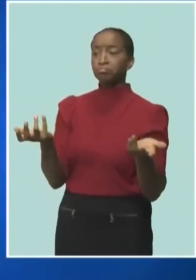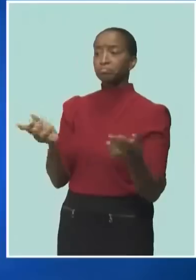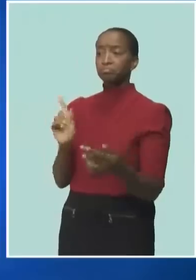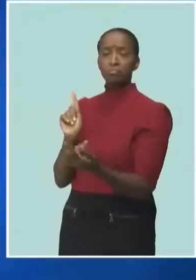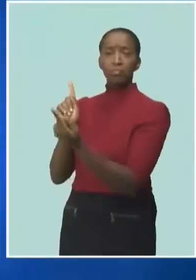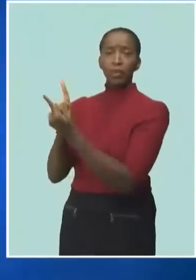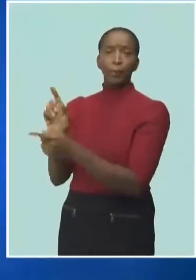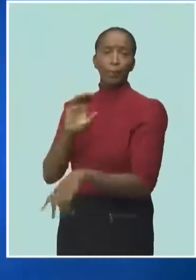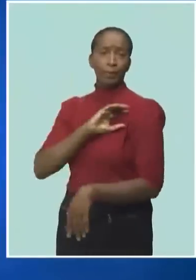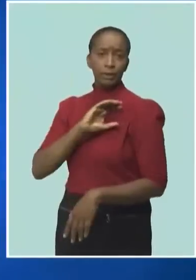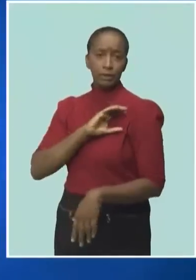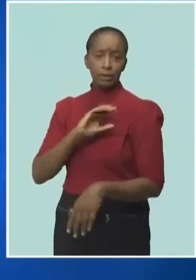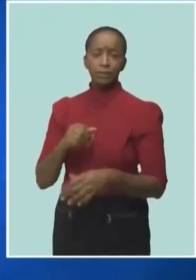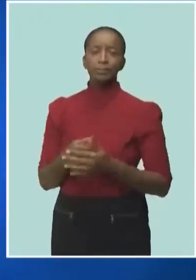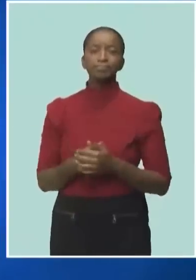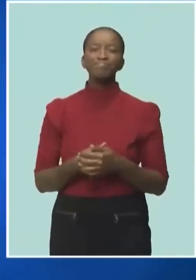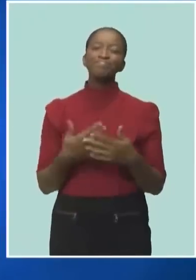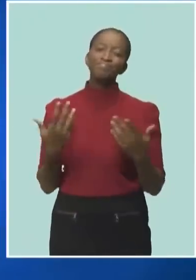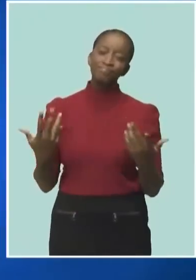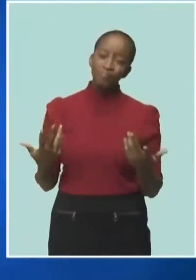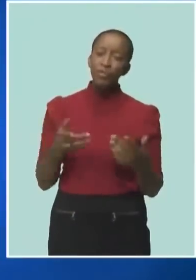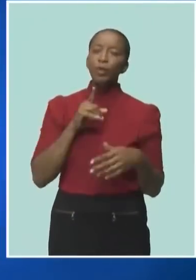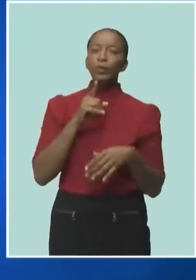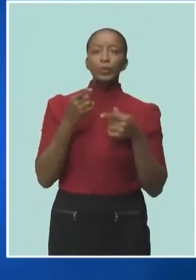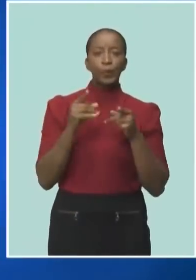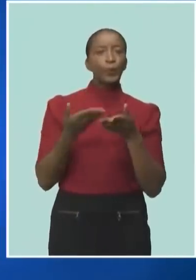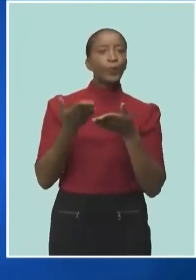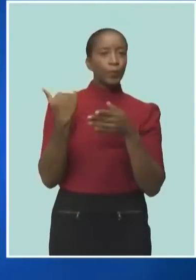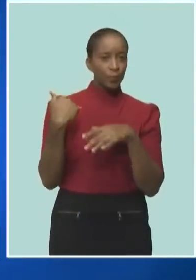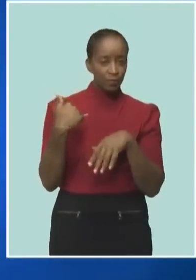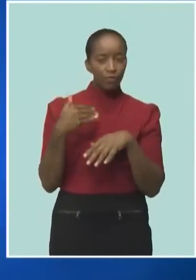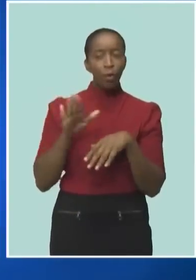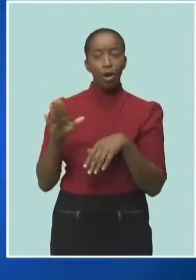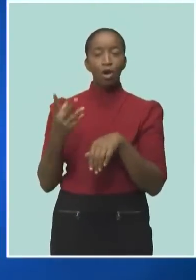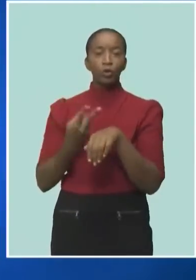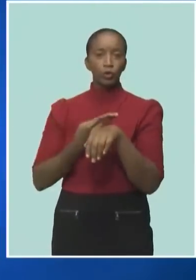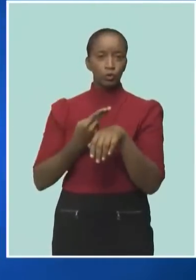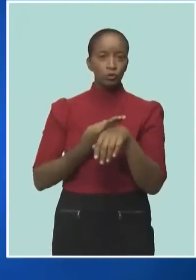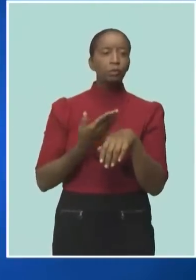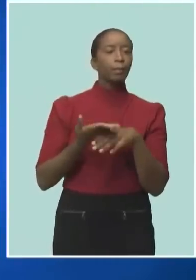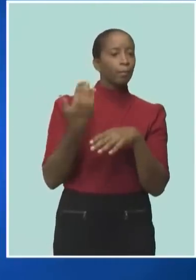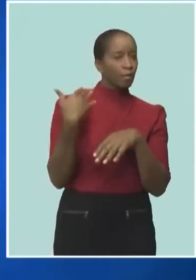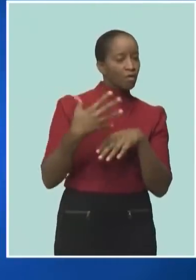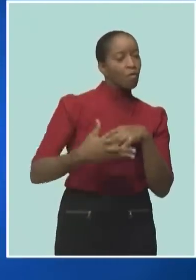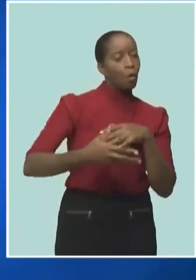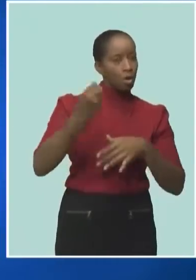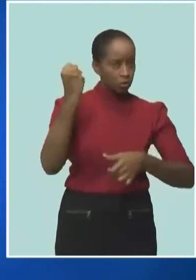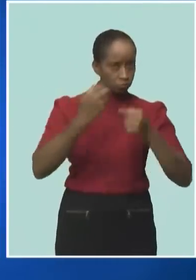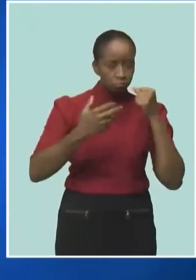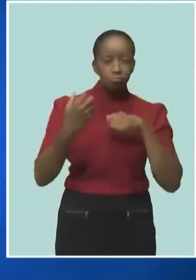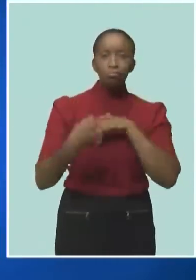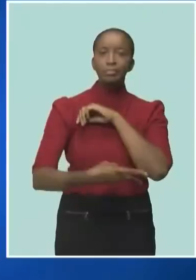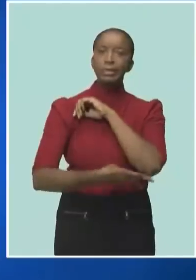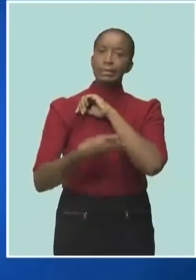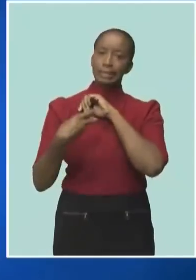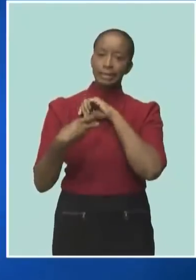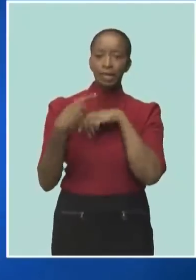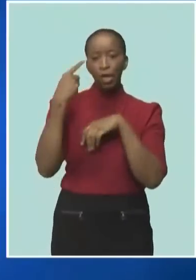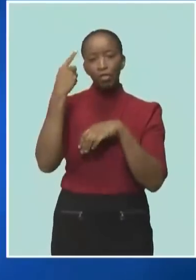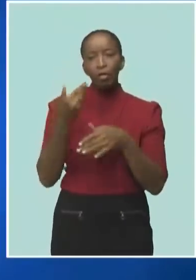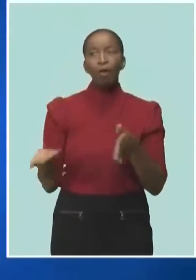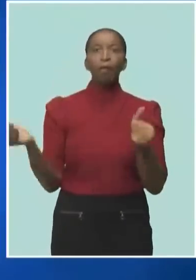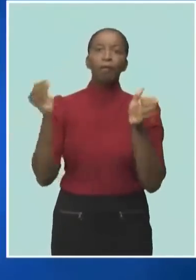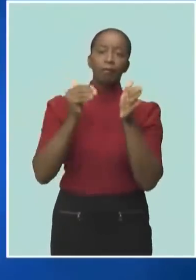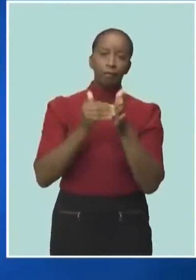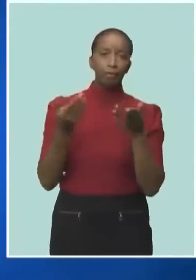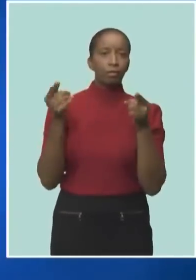thing I do. The farmer had sheep stolen before, and believing this was another such case, he set about trying to